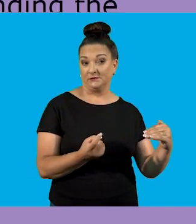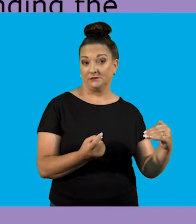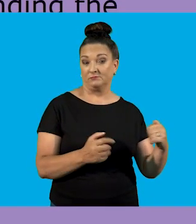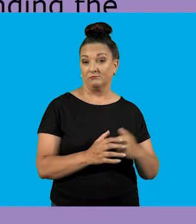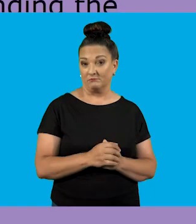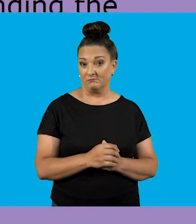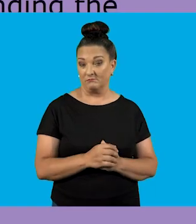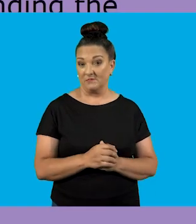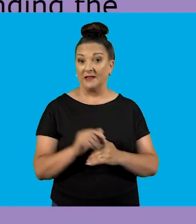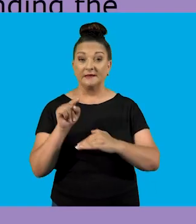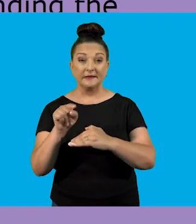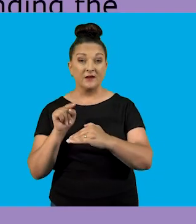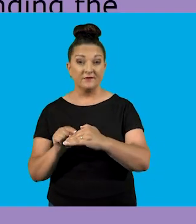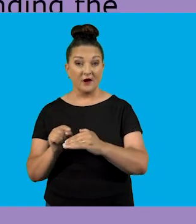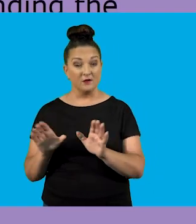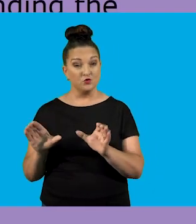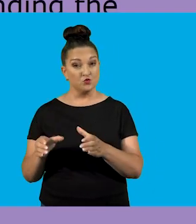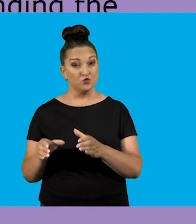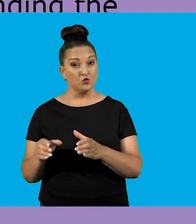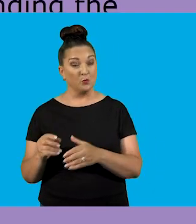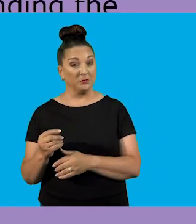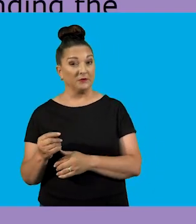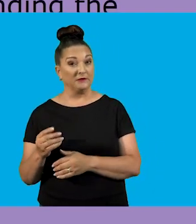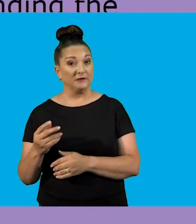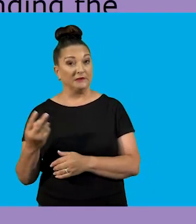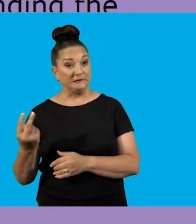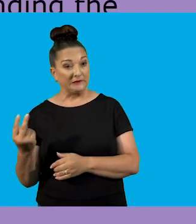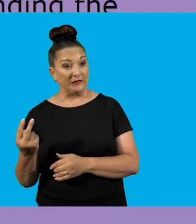when I divide the second term with the common factor, I